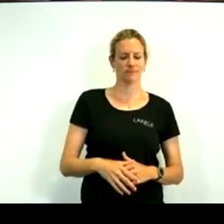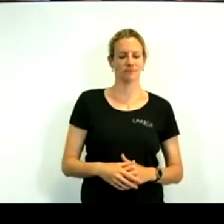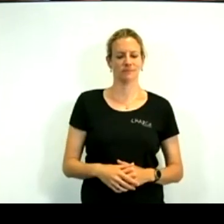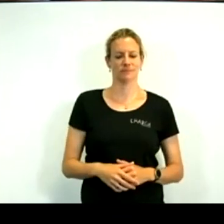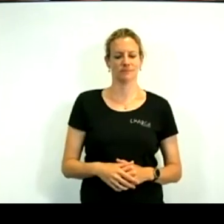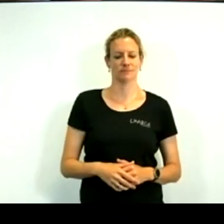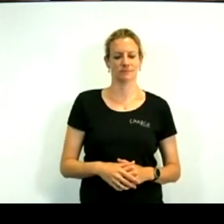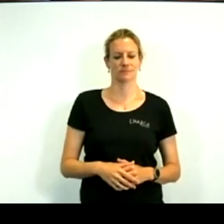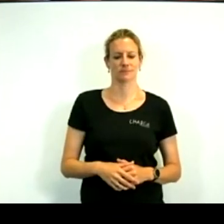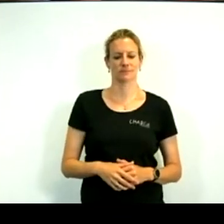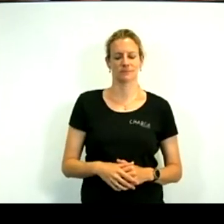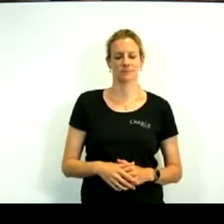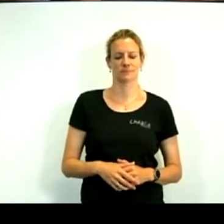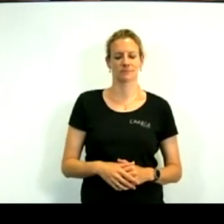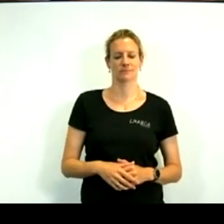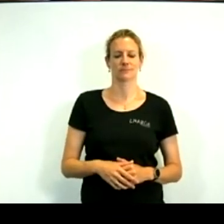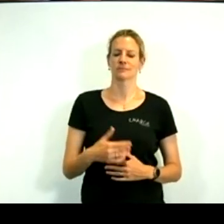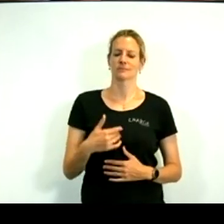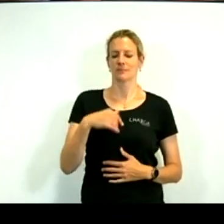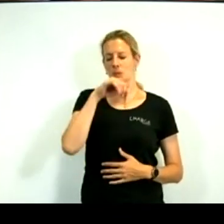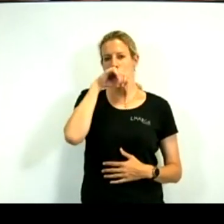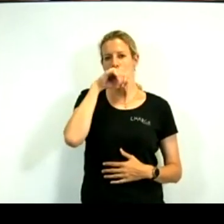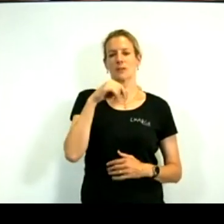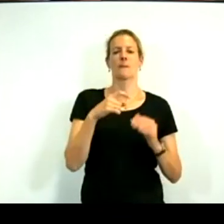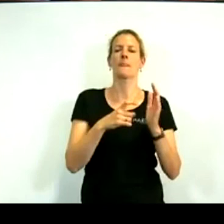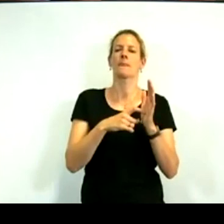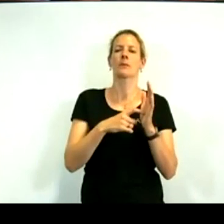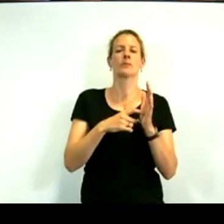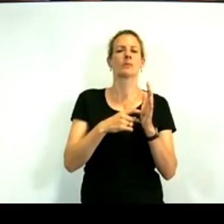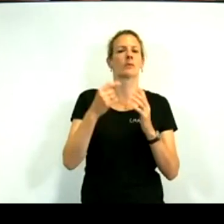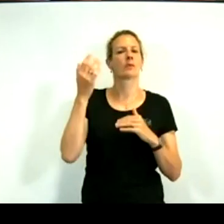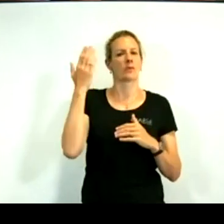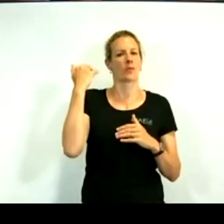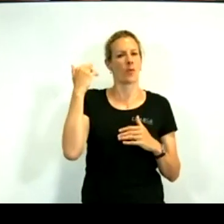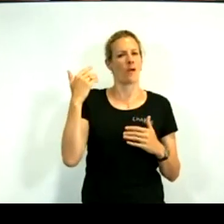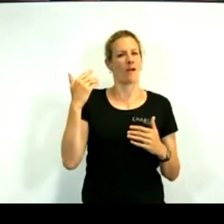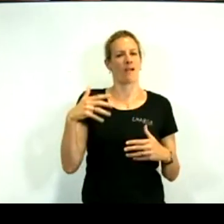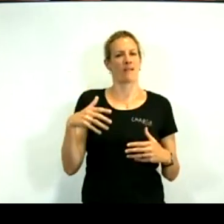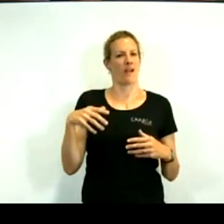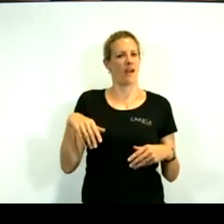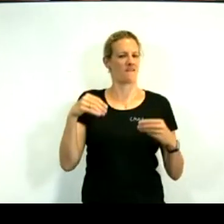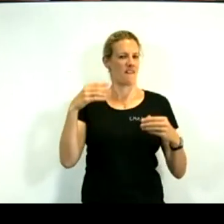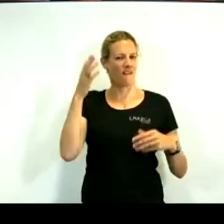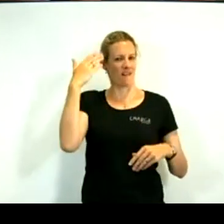early days in California. This is a 12-year-old with charge